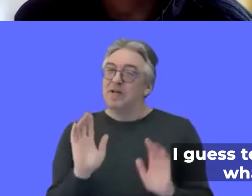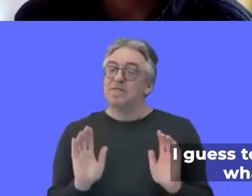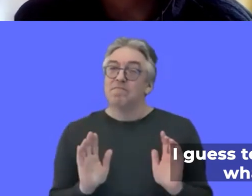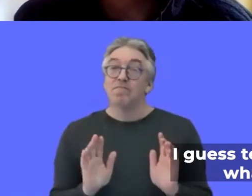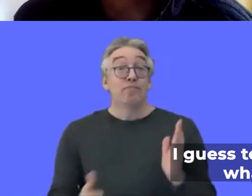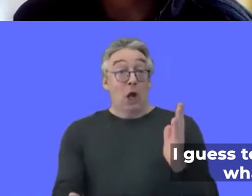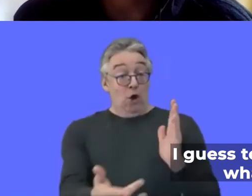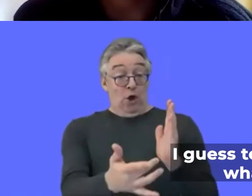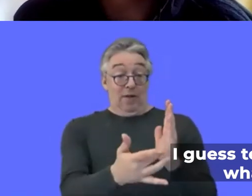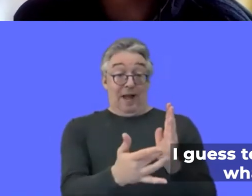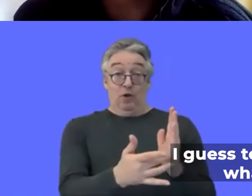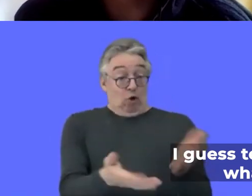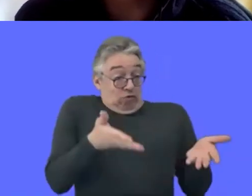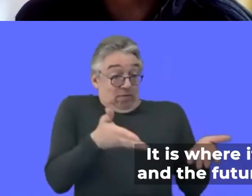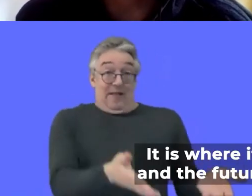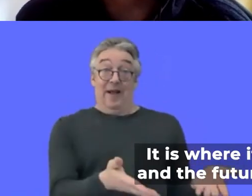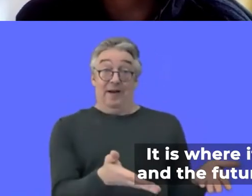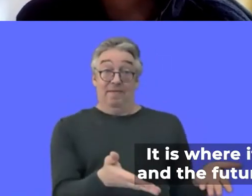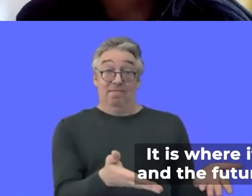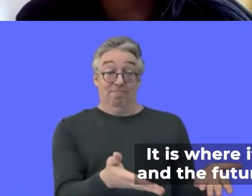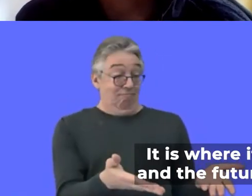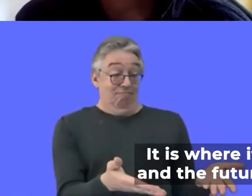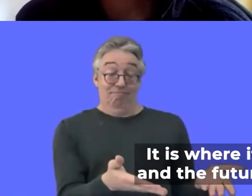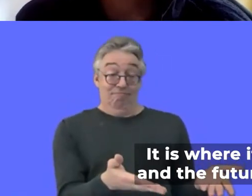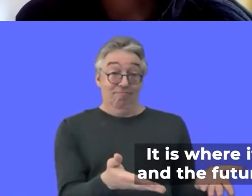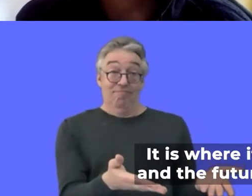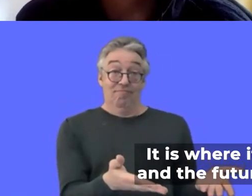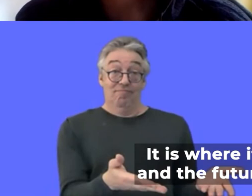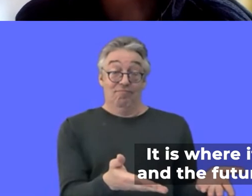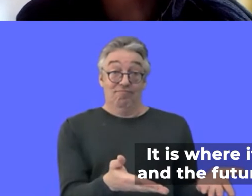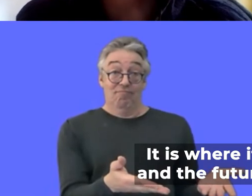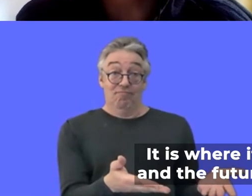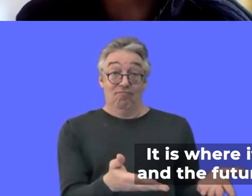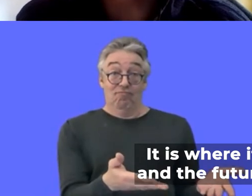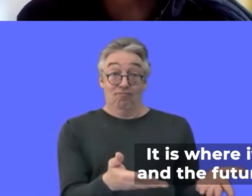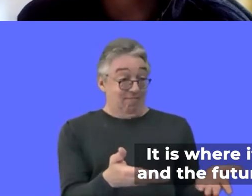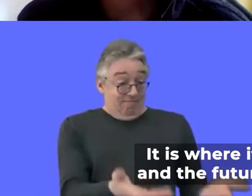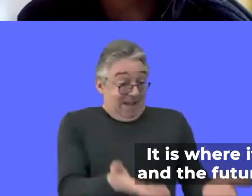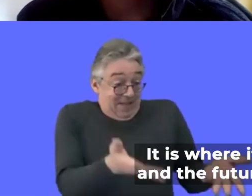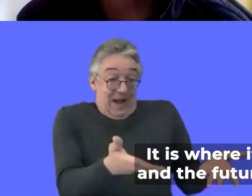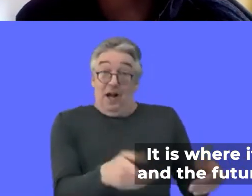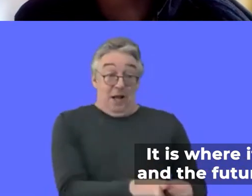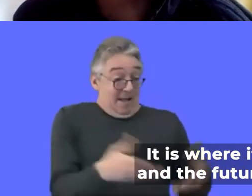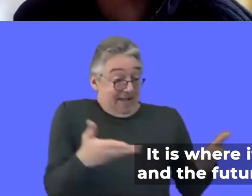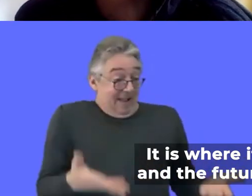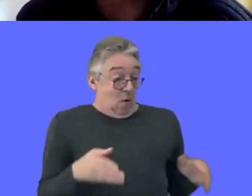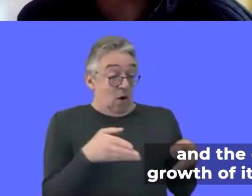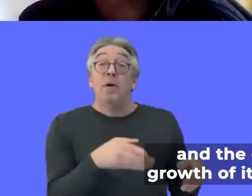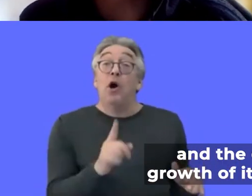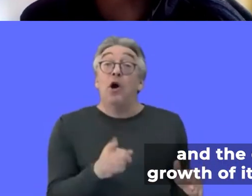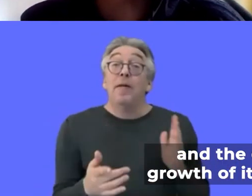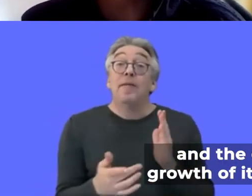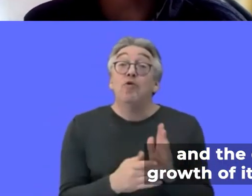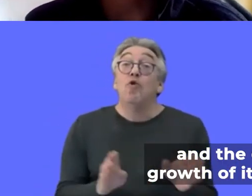Technology is what it is. We need to, it is where it's at right now. And the future of technology